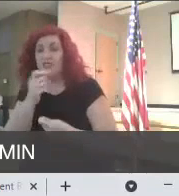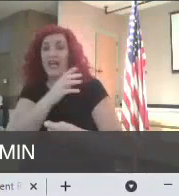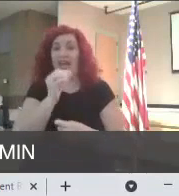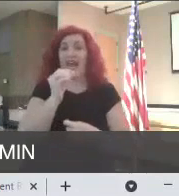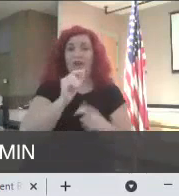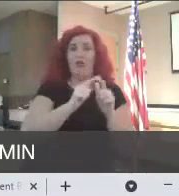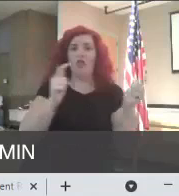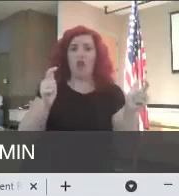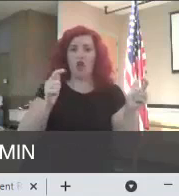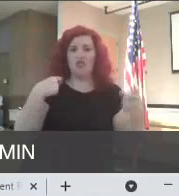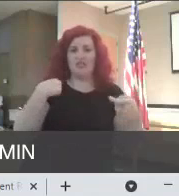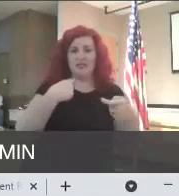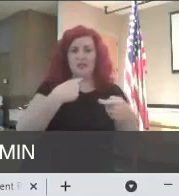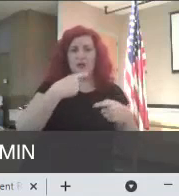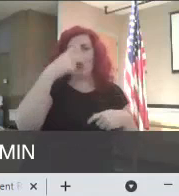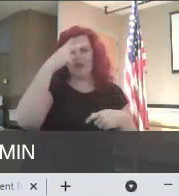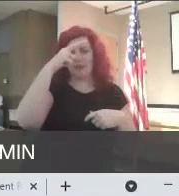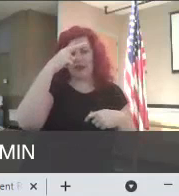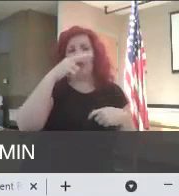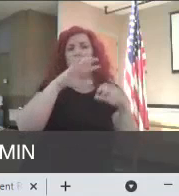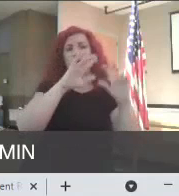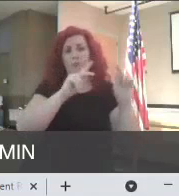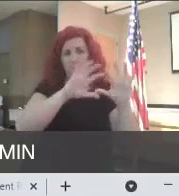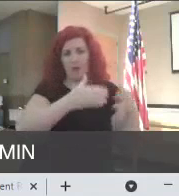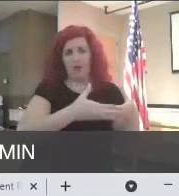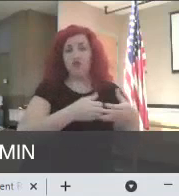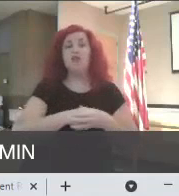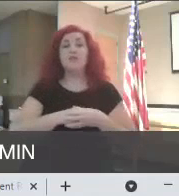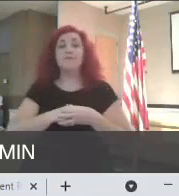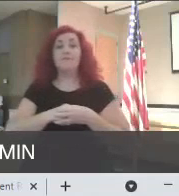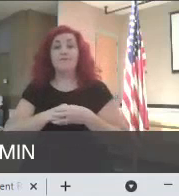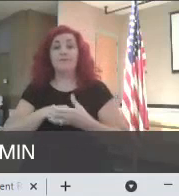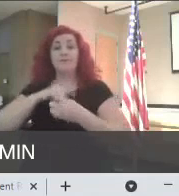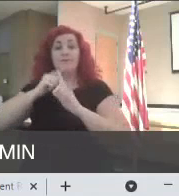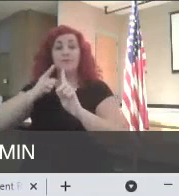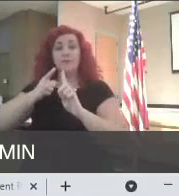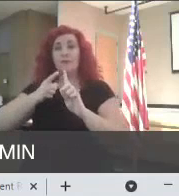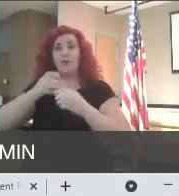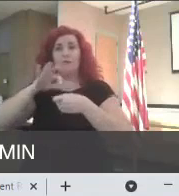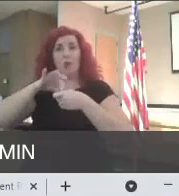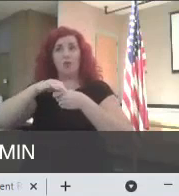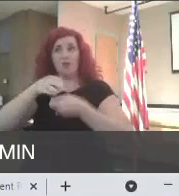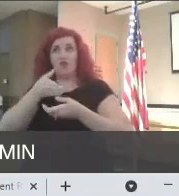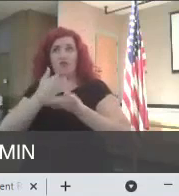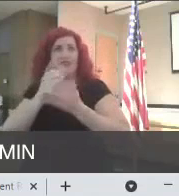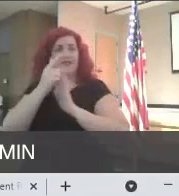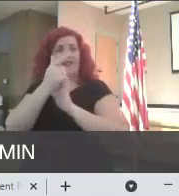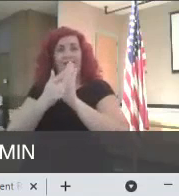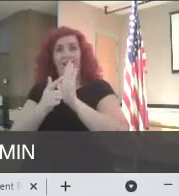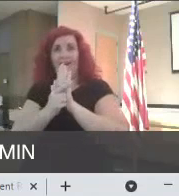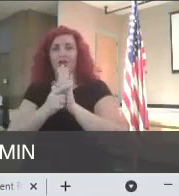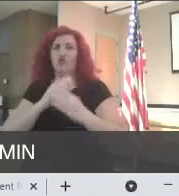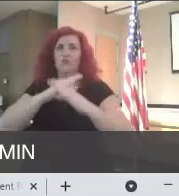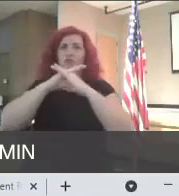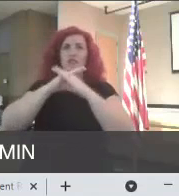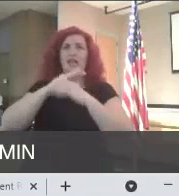large Hispanic population. Our maps are supposed to uphold the promise of the Voting Rights Act and protect the voting power of communities of color.